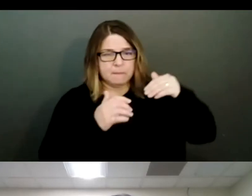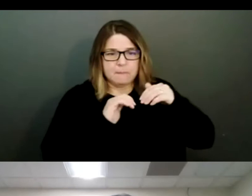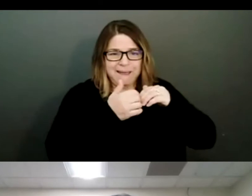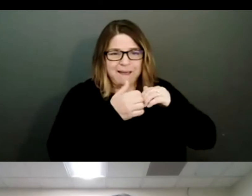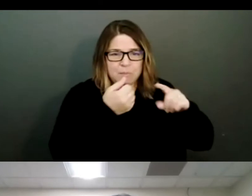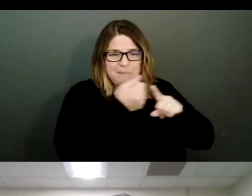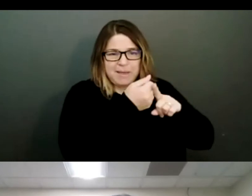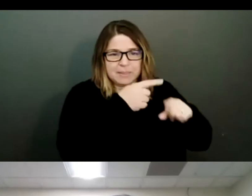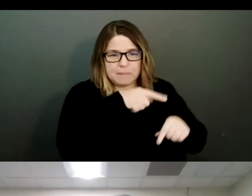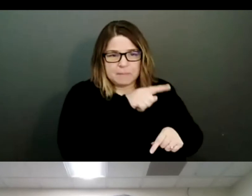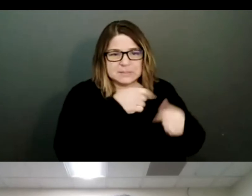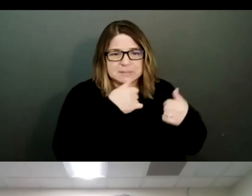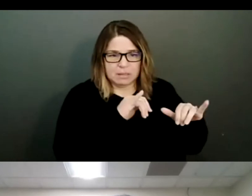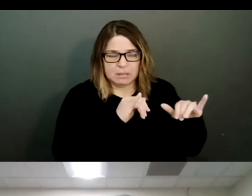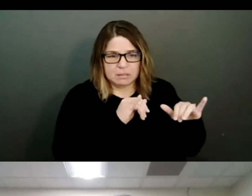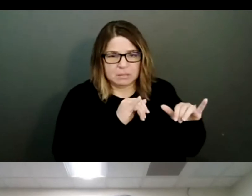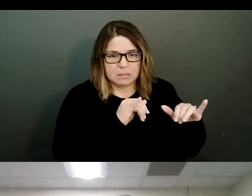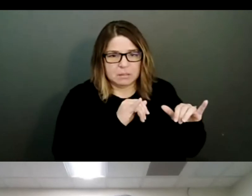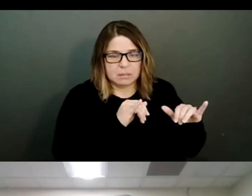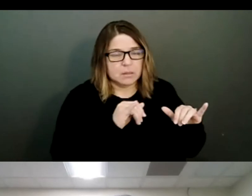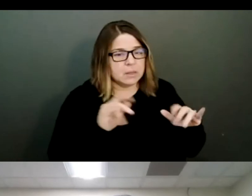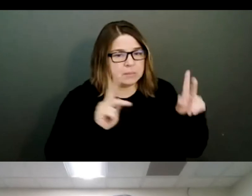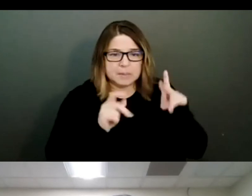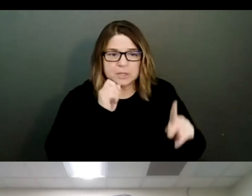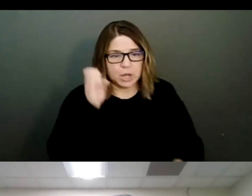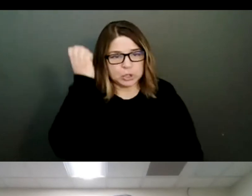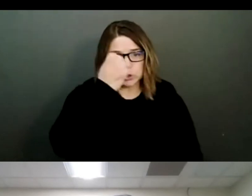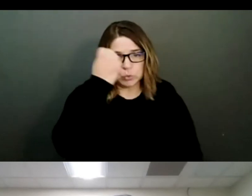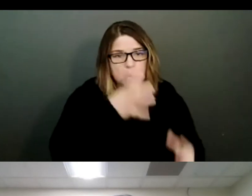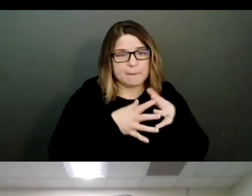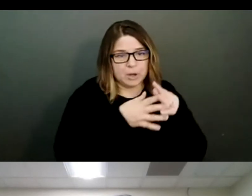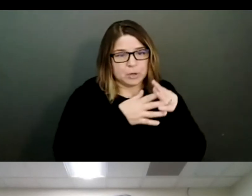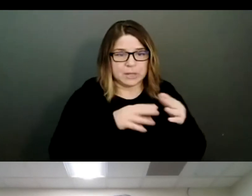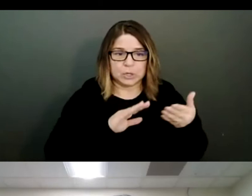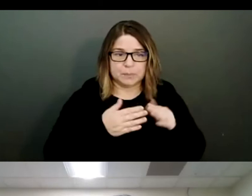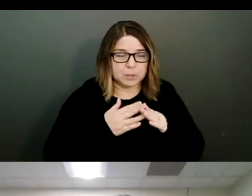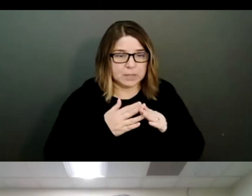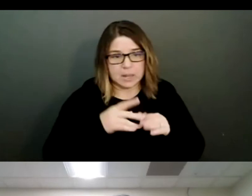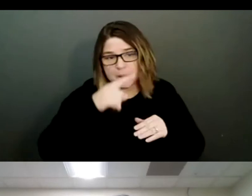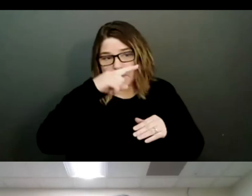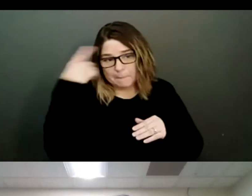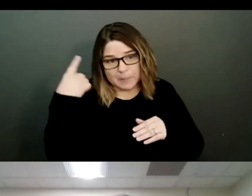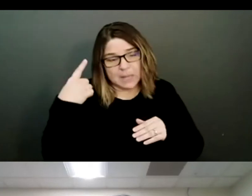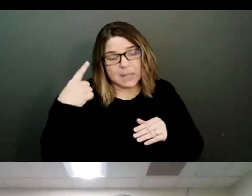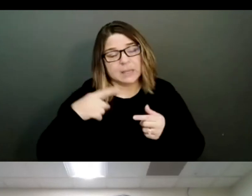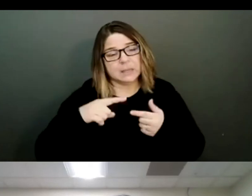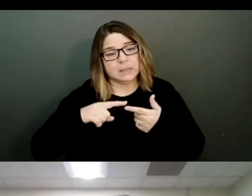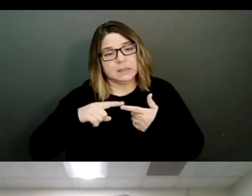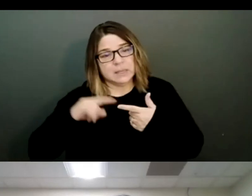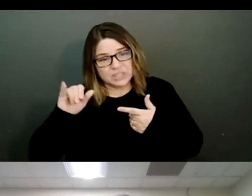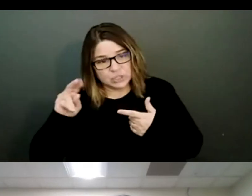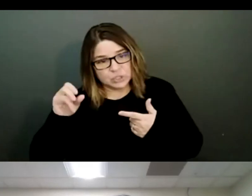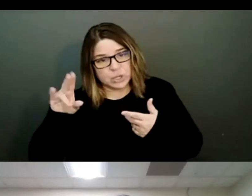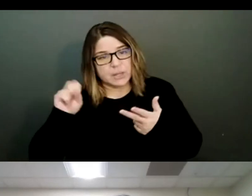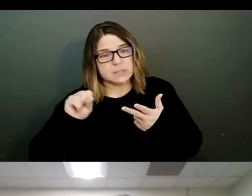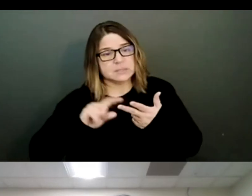people who are not from the Euro-American community, right? Black, Indigenous, people of color. How does some of